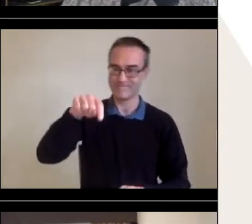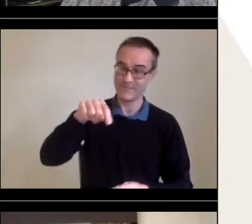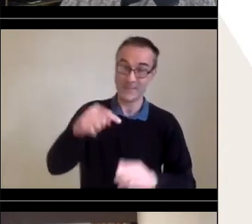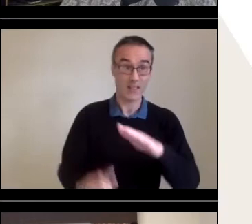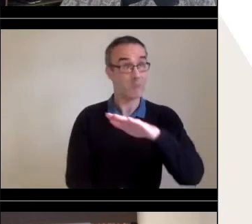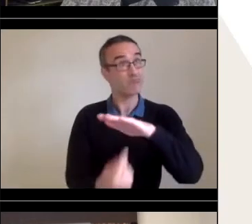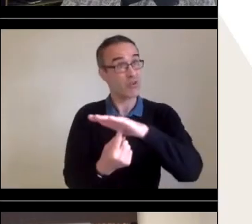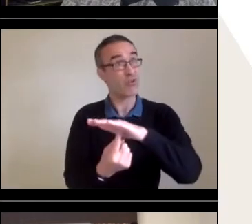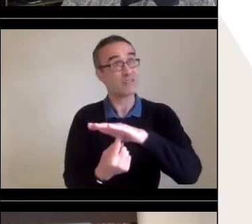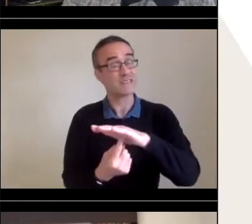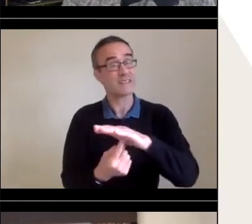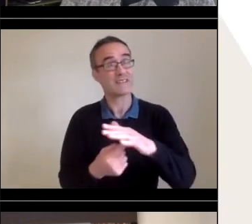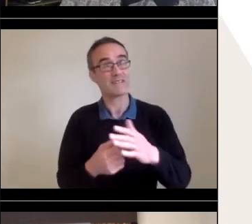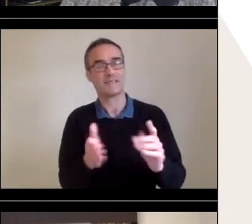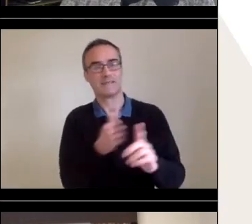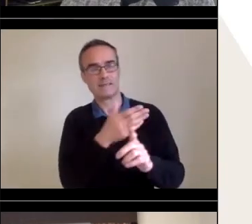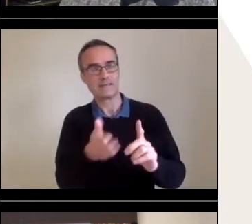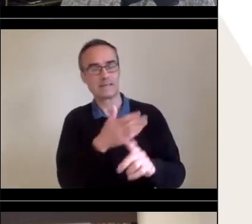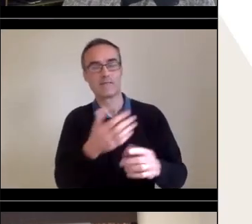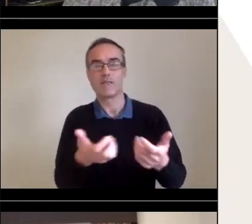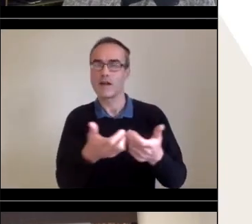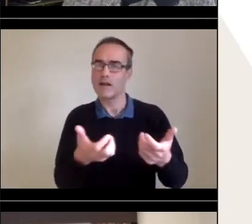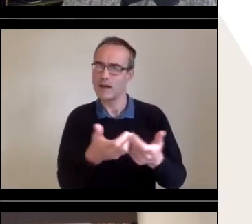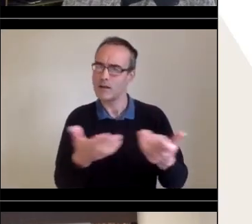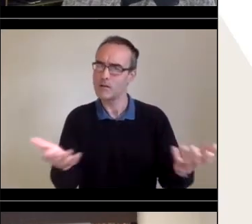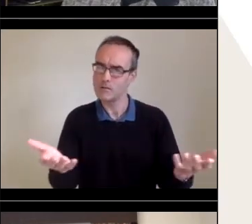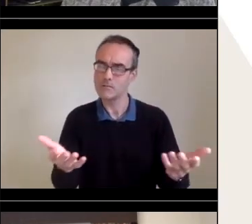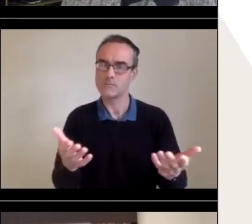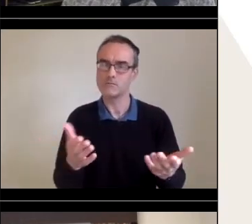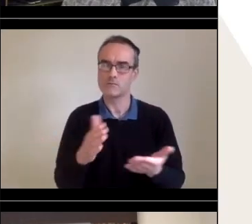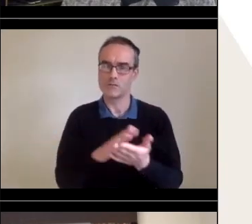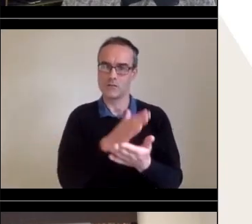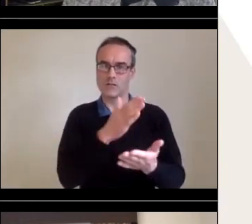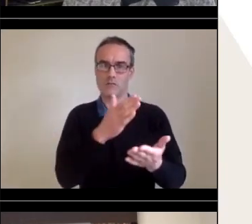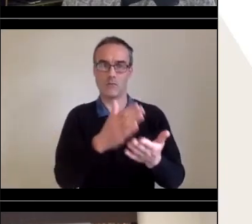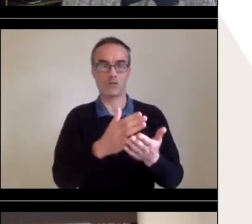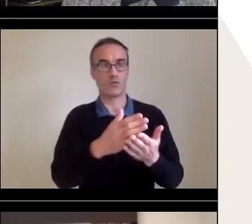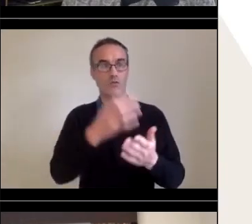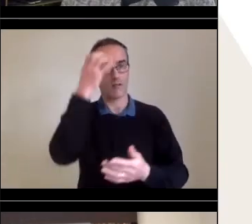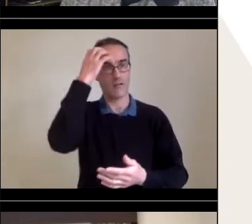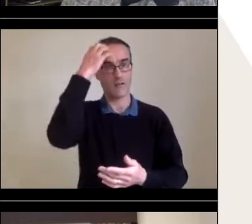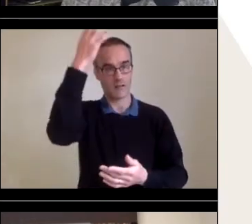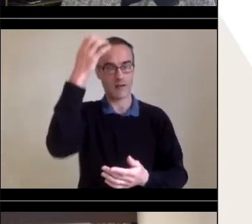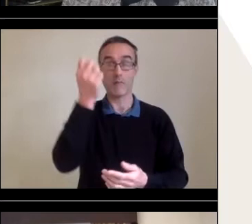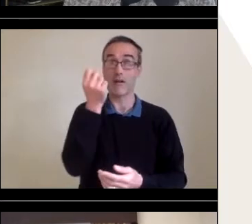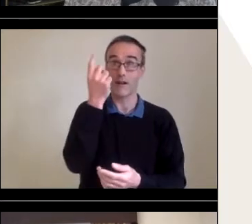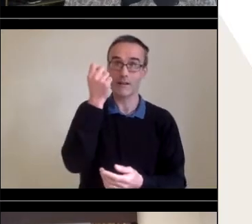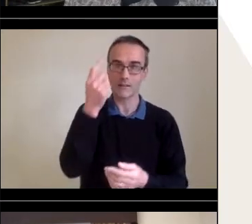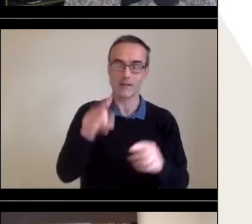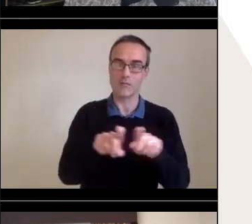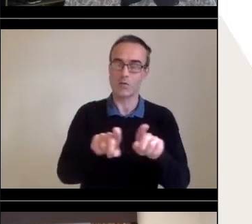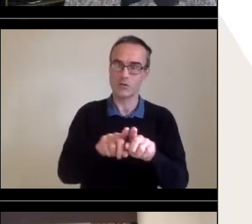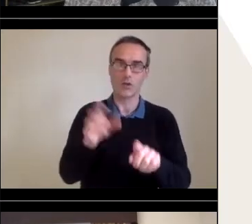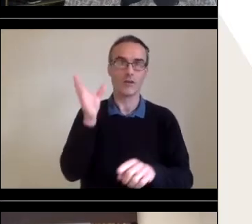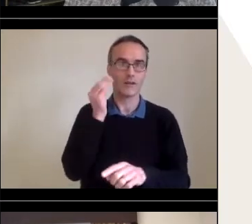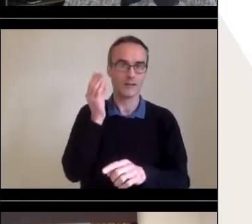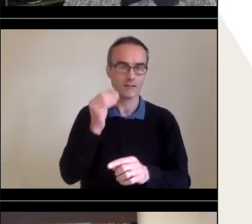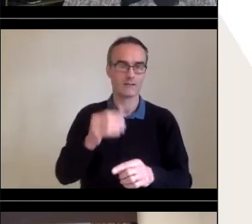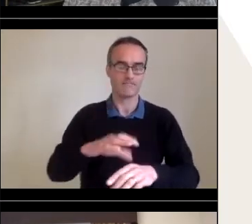sure that it is actually, you know, on a piece of paper in front of them and they are making decisions and taking positive actions?